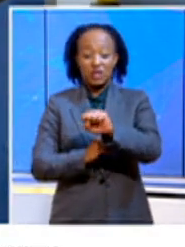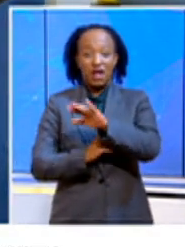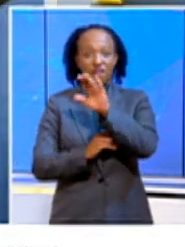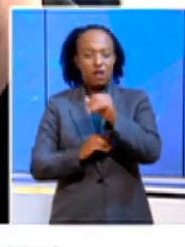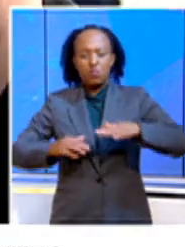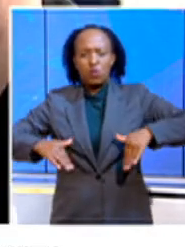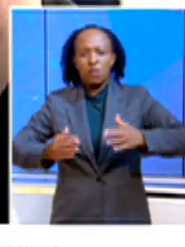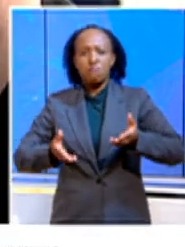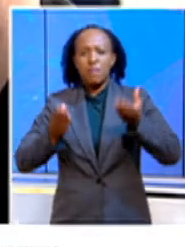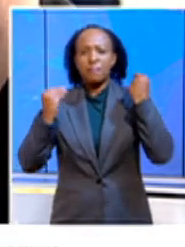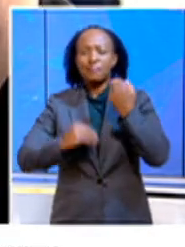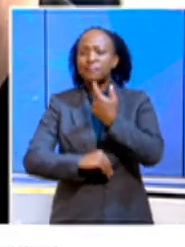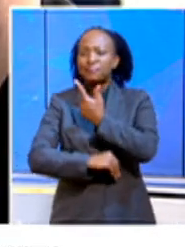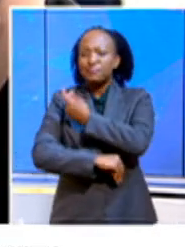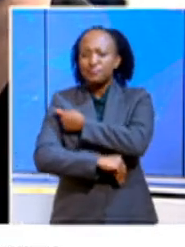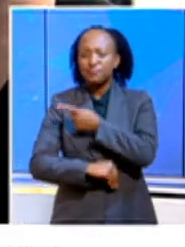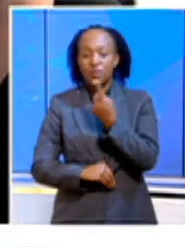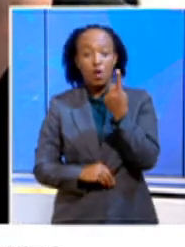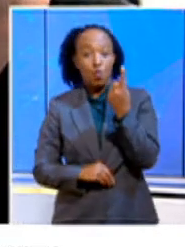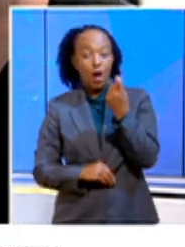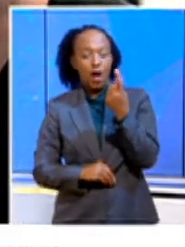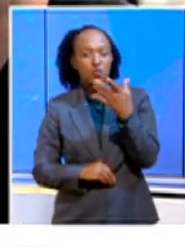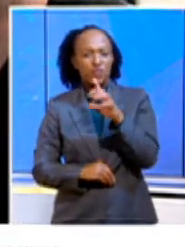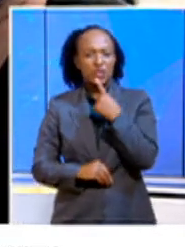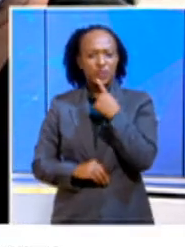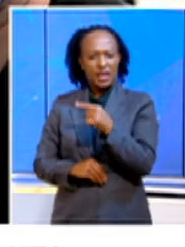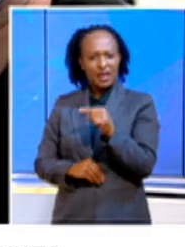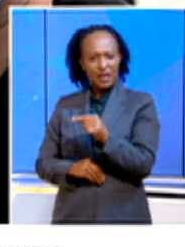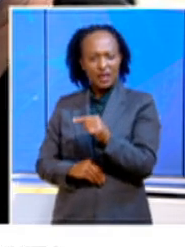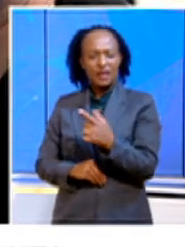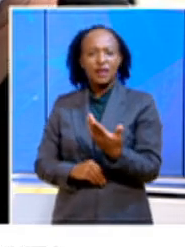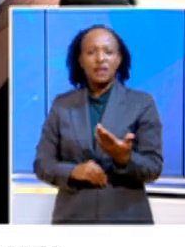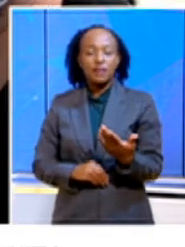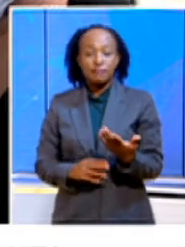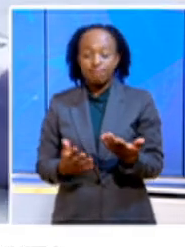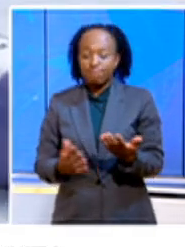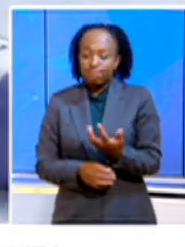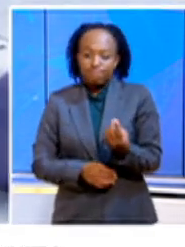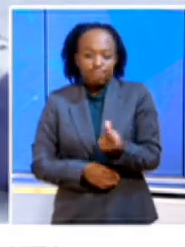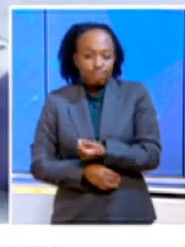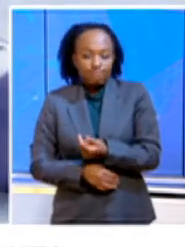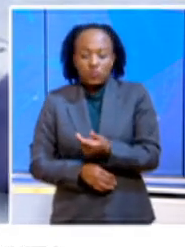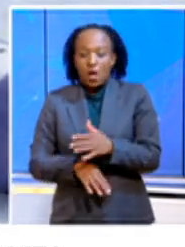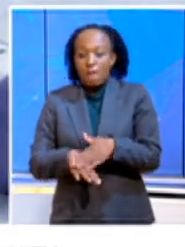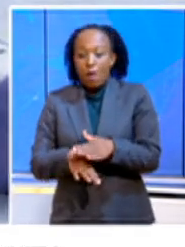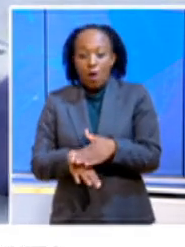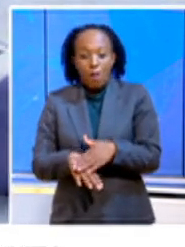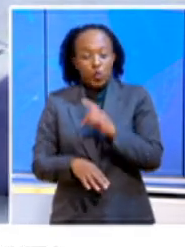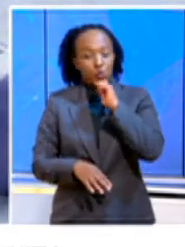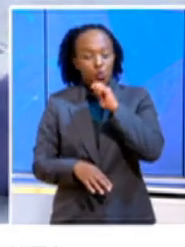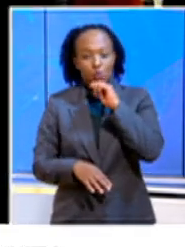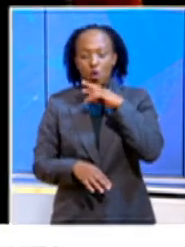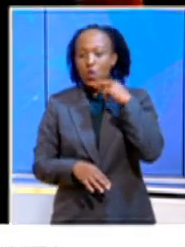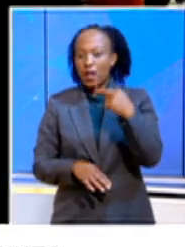not received this vaccine. So one of the things that you said, which is unfortunately looking more and more like a reality unless